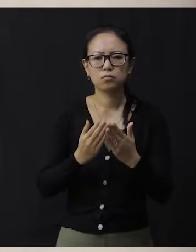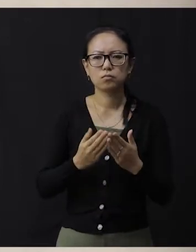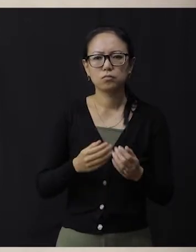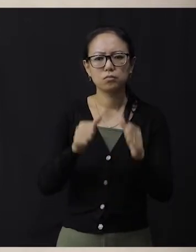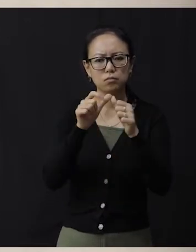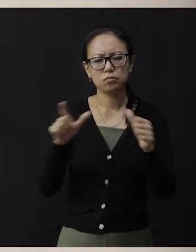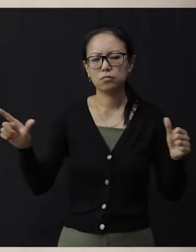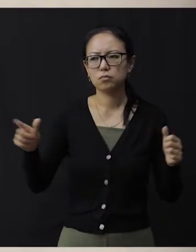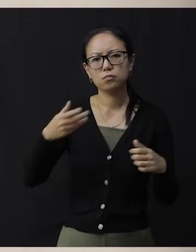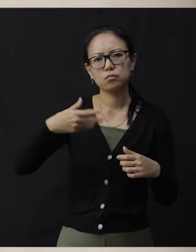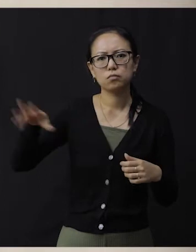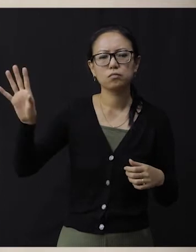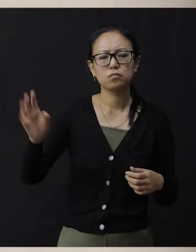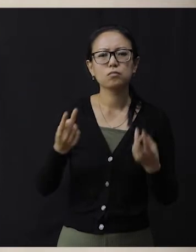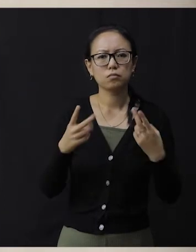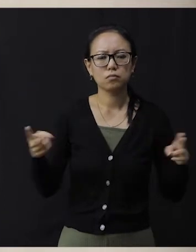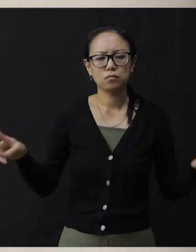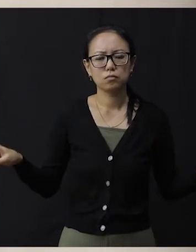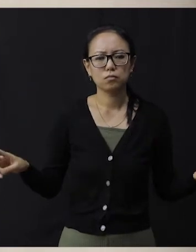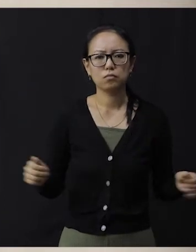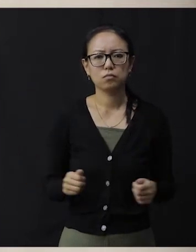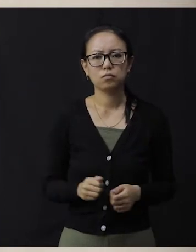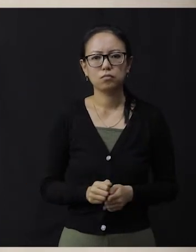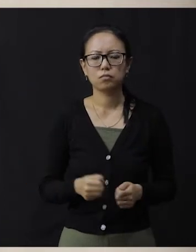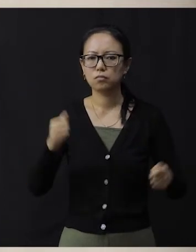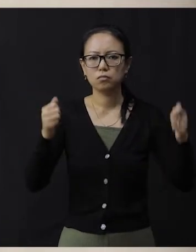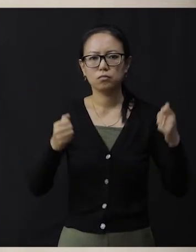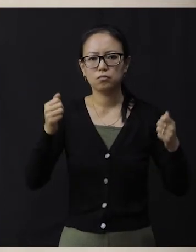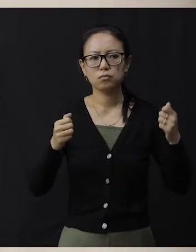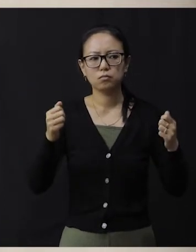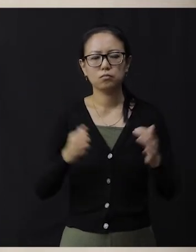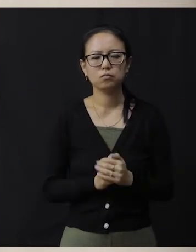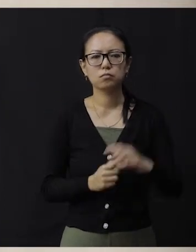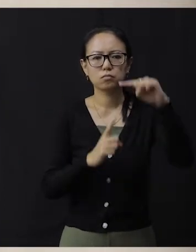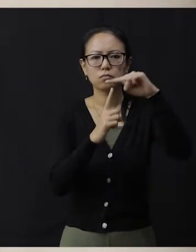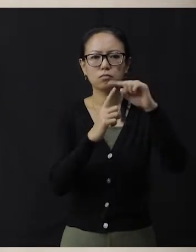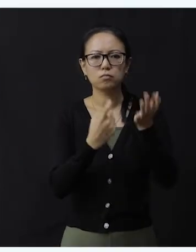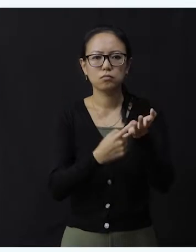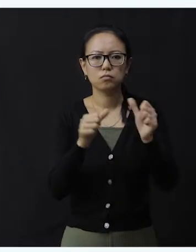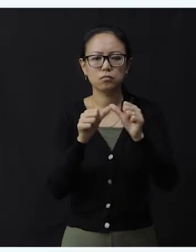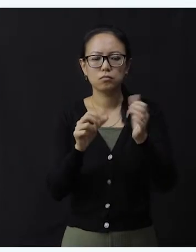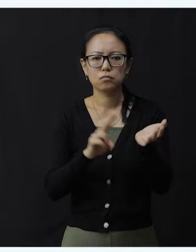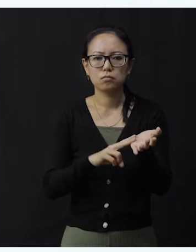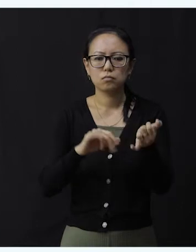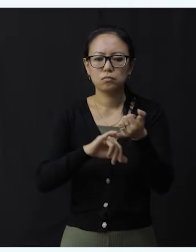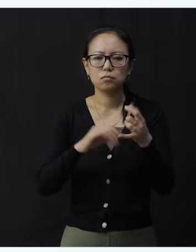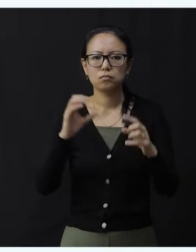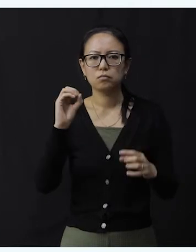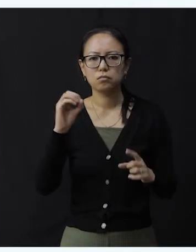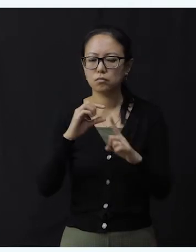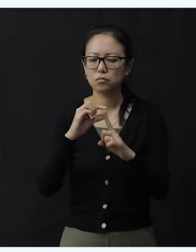of transport. And what is a means of transport is that the different vehicles, these are